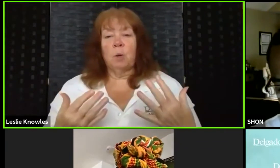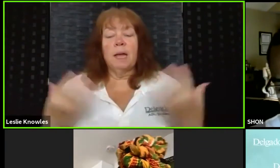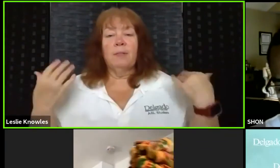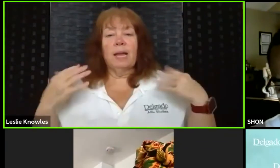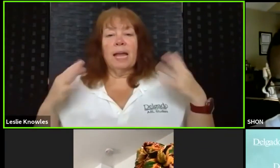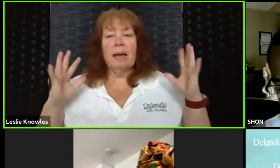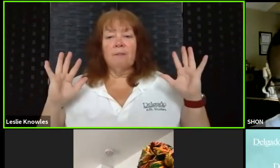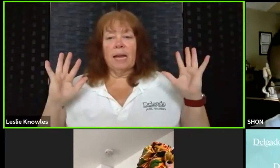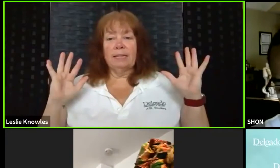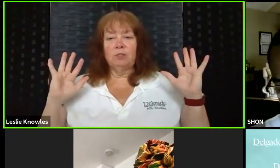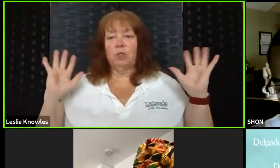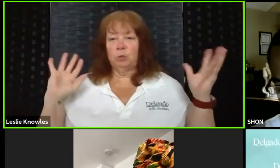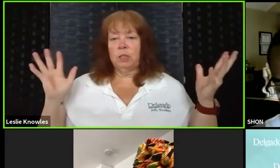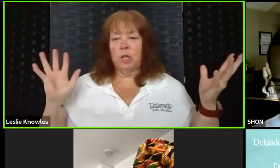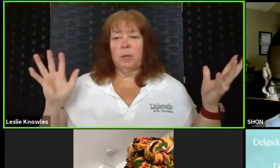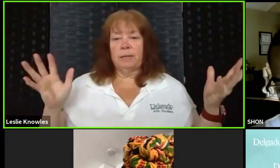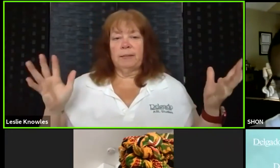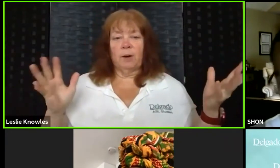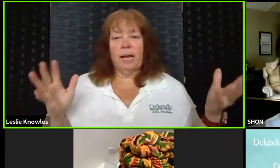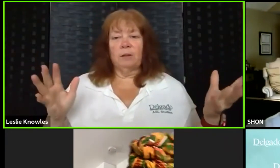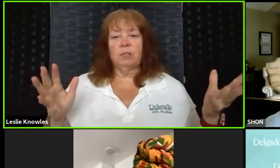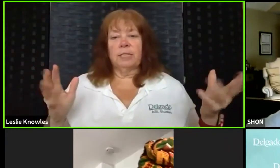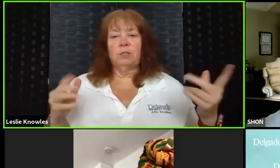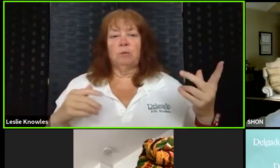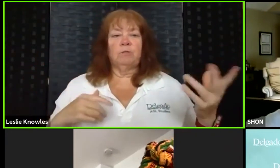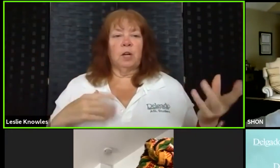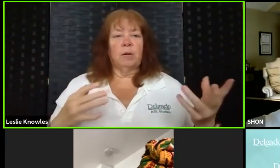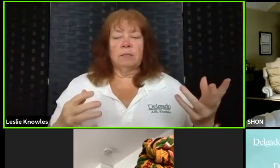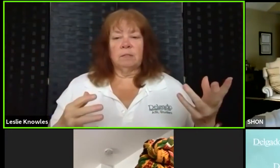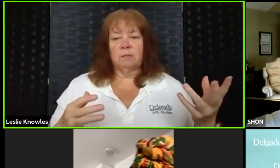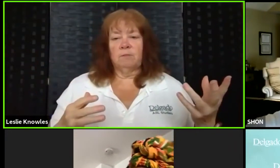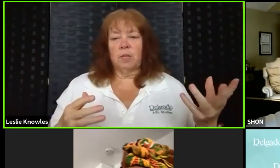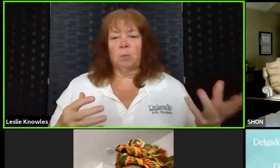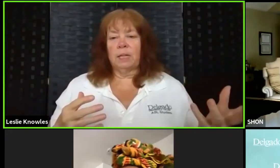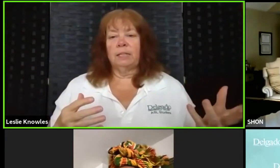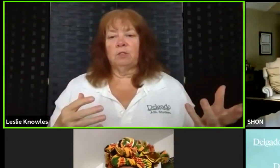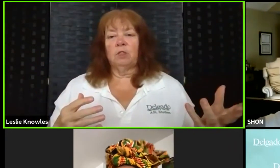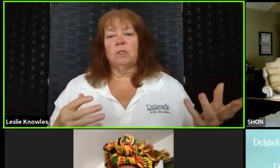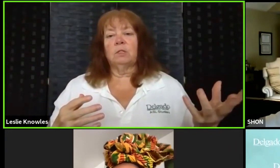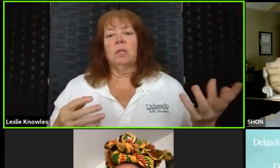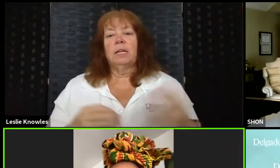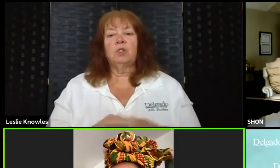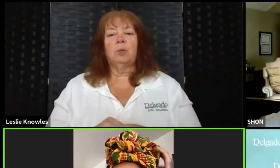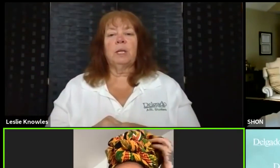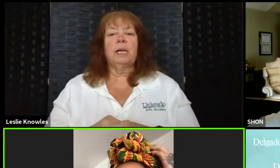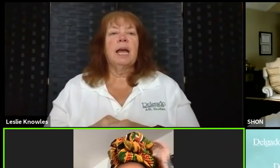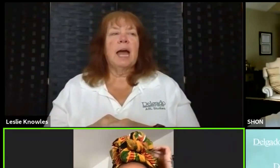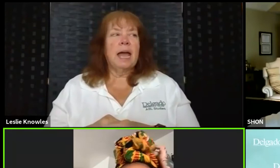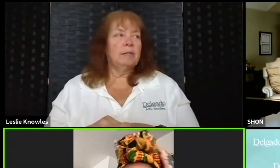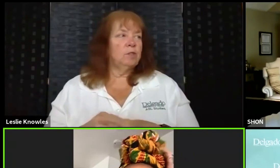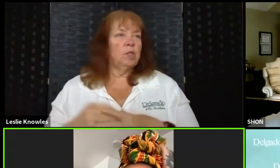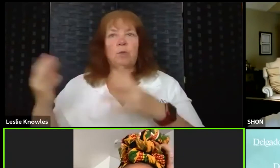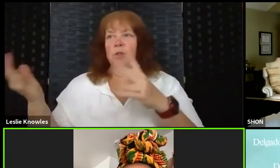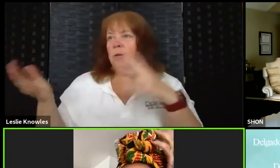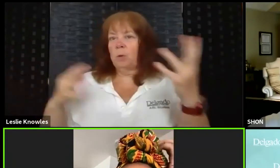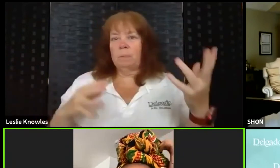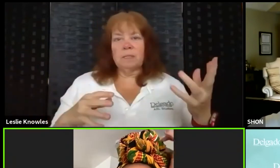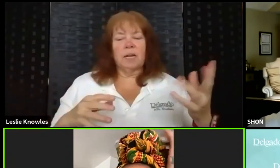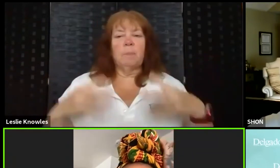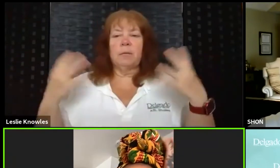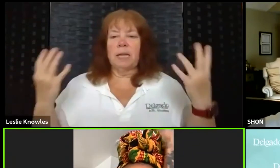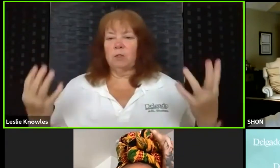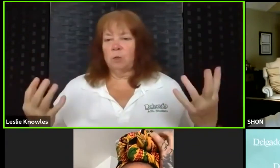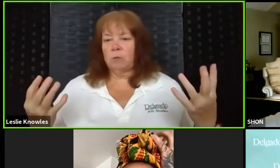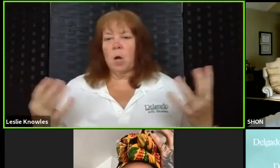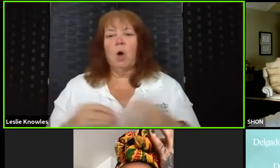from home. They have a studio in their house and they do VRS, video relay service. Mm-hmm. And so the equipment's